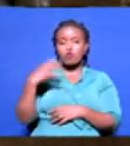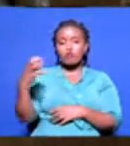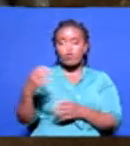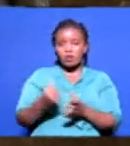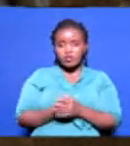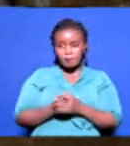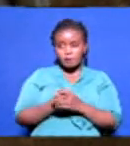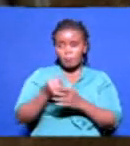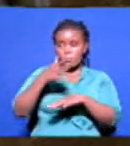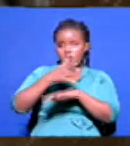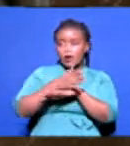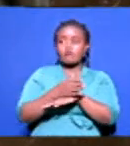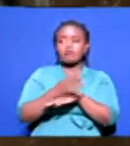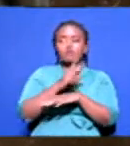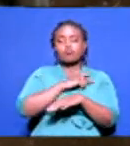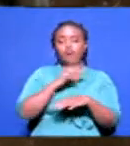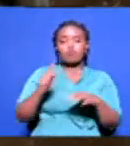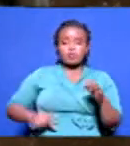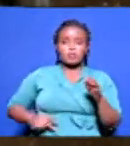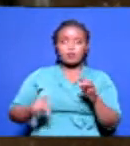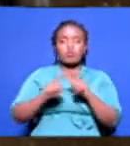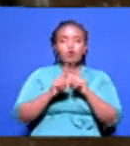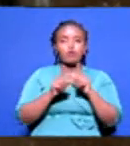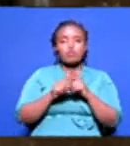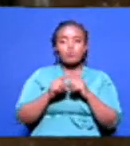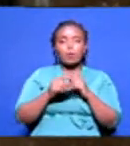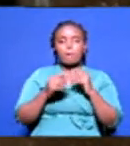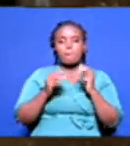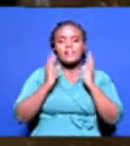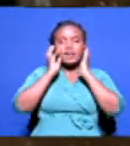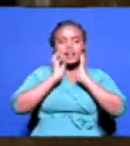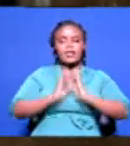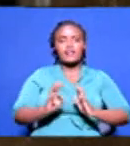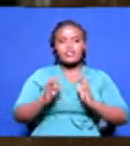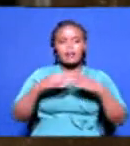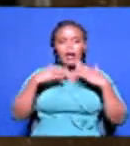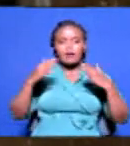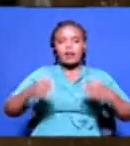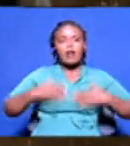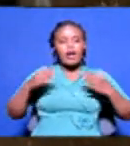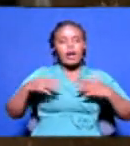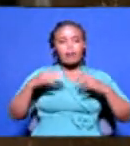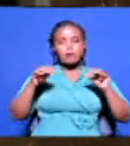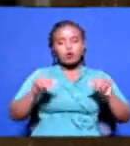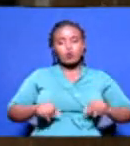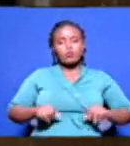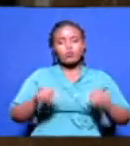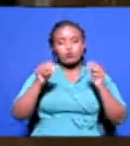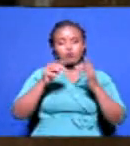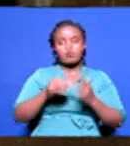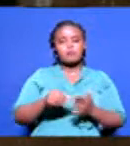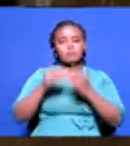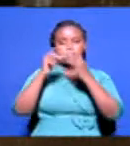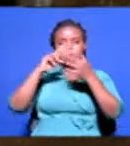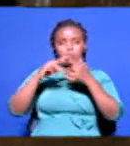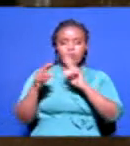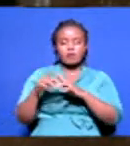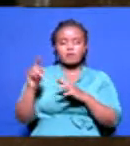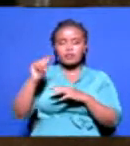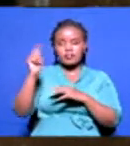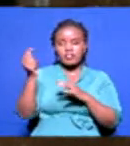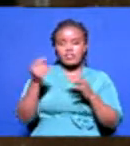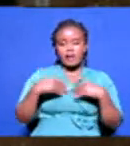the throne, Mr. Kenyatta was to express his hopes for a happy continuation of the special relationship Kenya has always had with Great